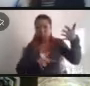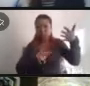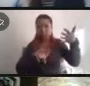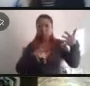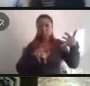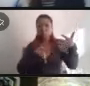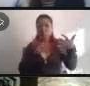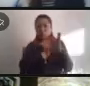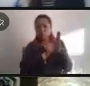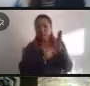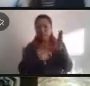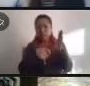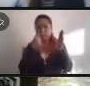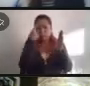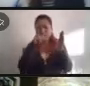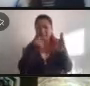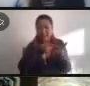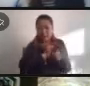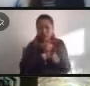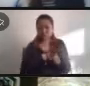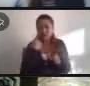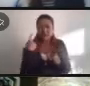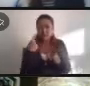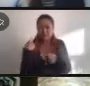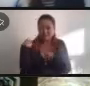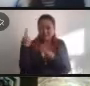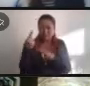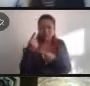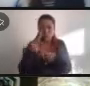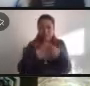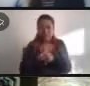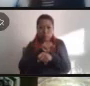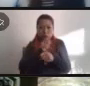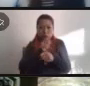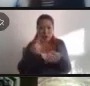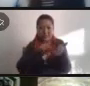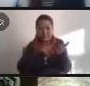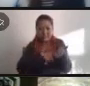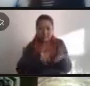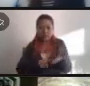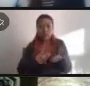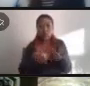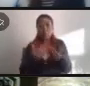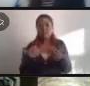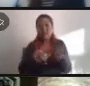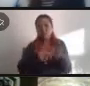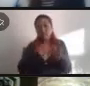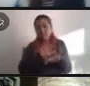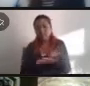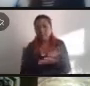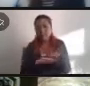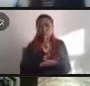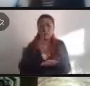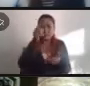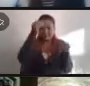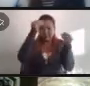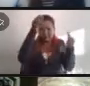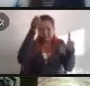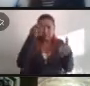done. It's essentially, it is like a review paper. So they're very informative, very useful, and